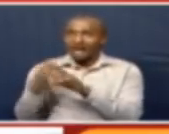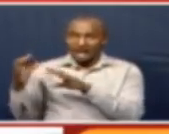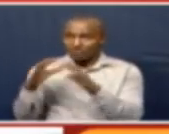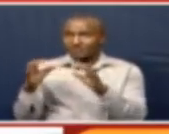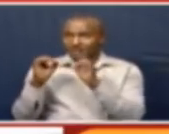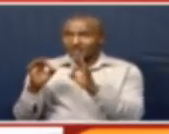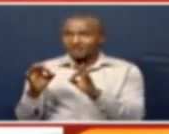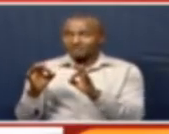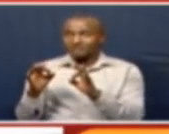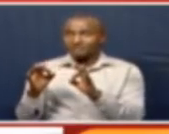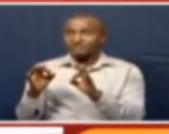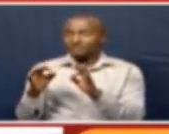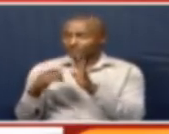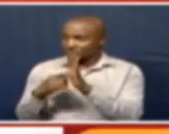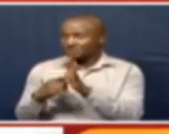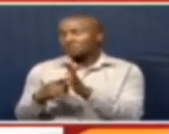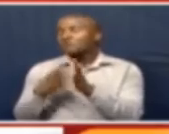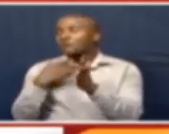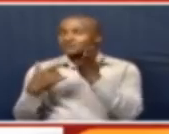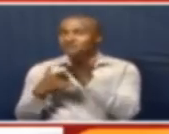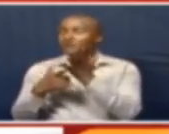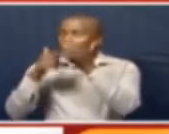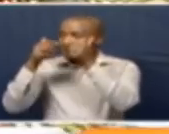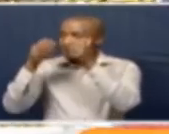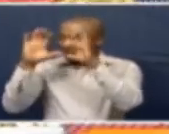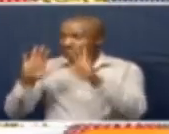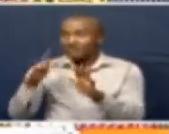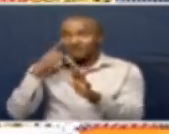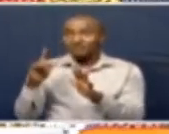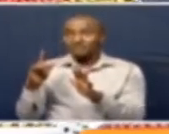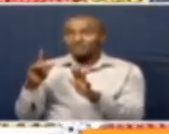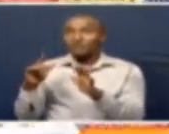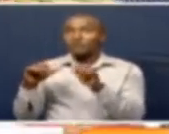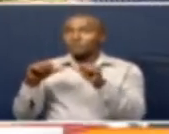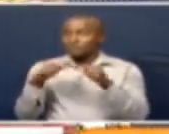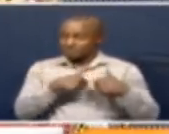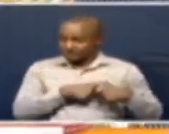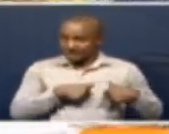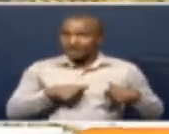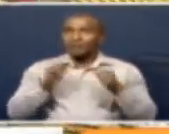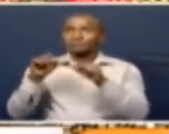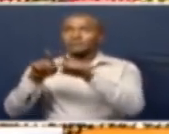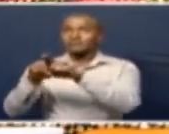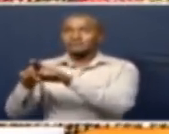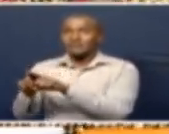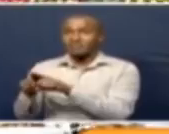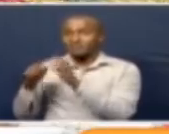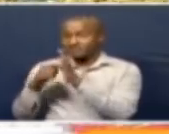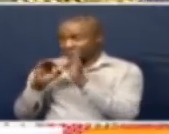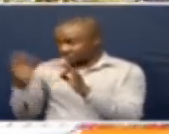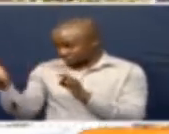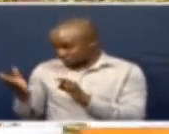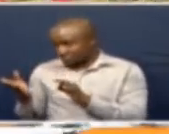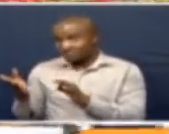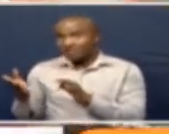a digital campaign for a brand, it would be the same negotiation that we'll have with Sheila, for example, because you